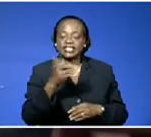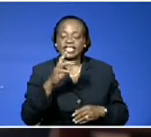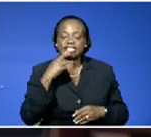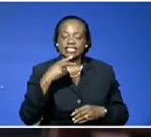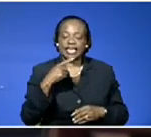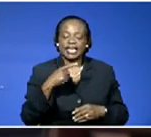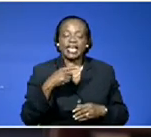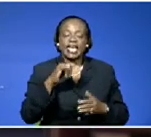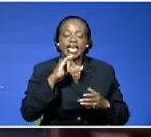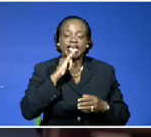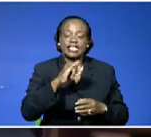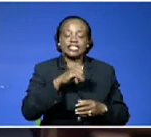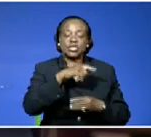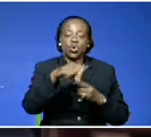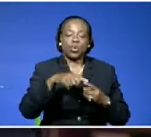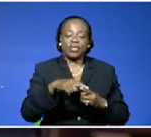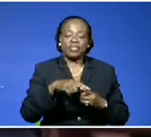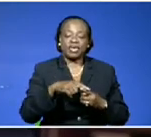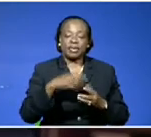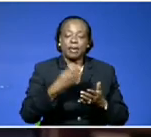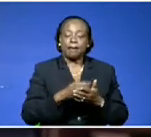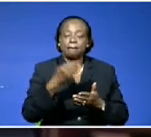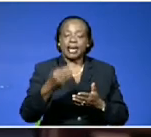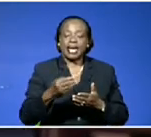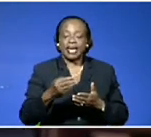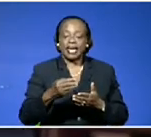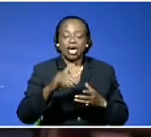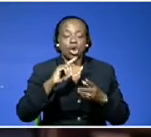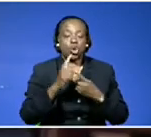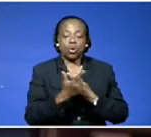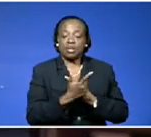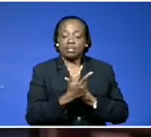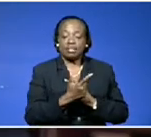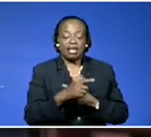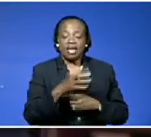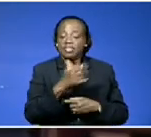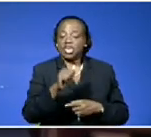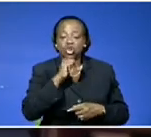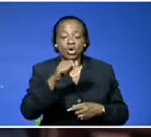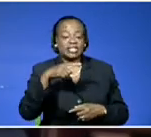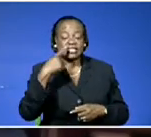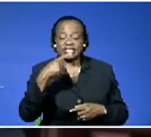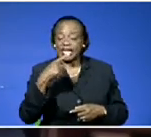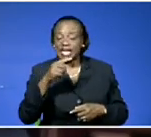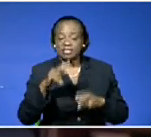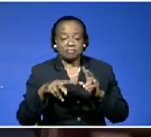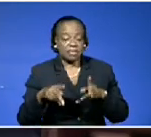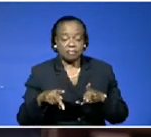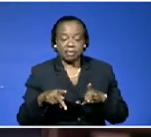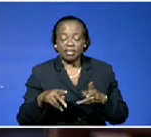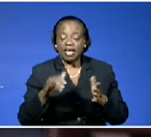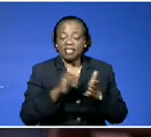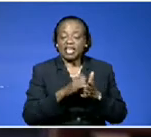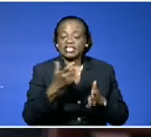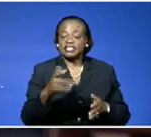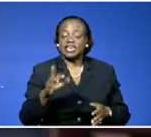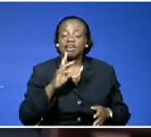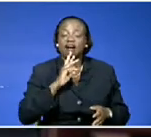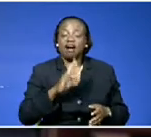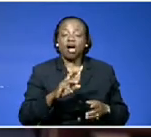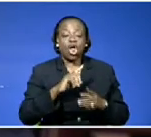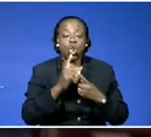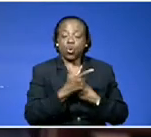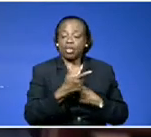they purchase local, they're not even telling the Bahamian people it's local. And the Bahamian people come in, and by and large, they are more impressed with